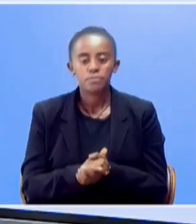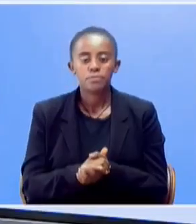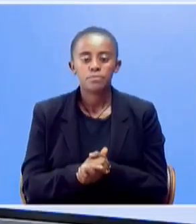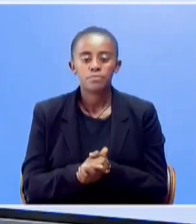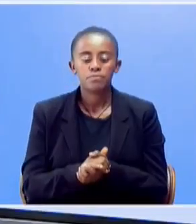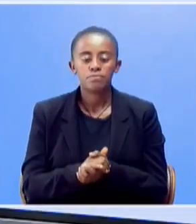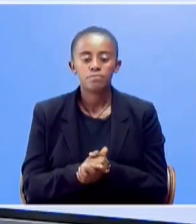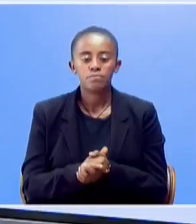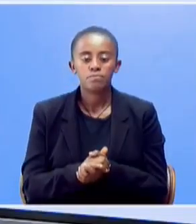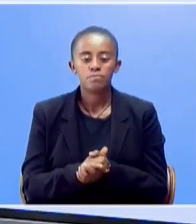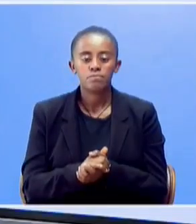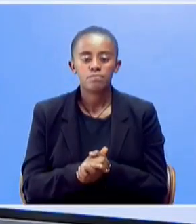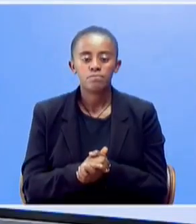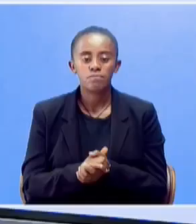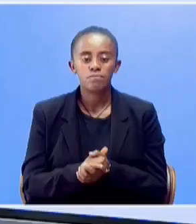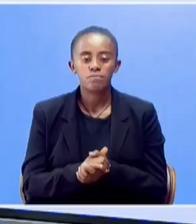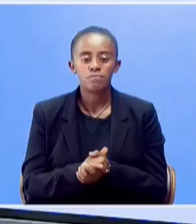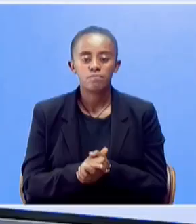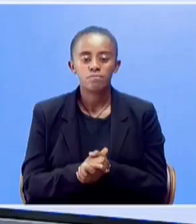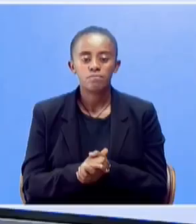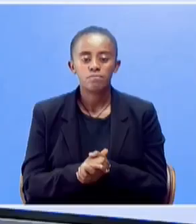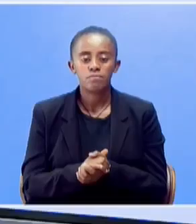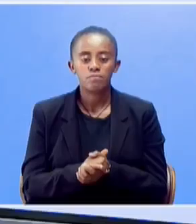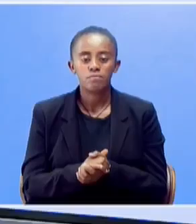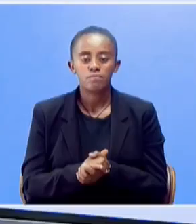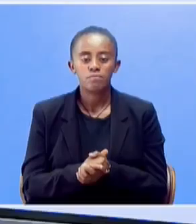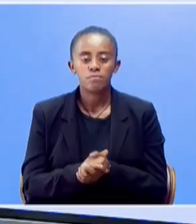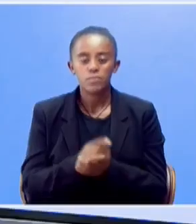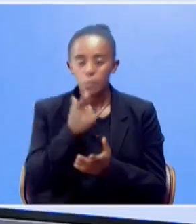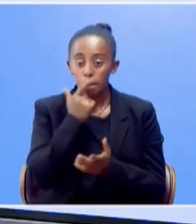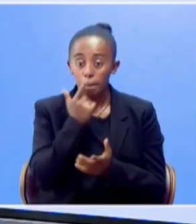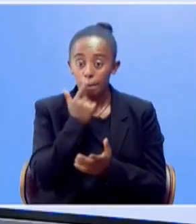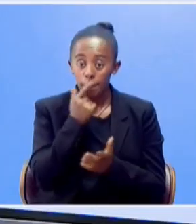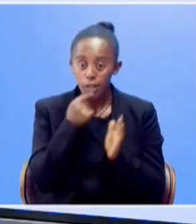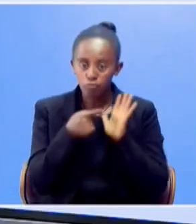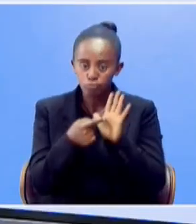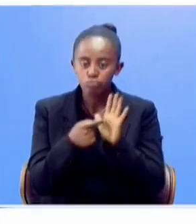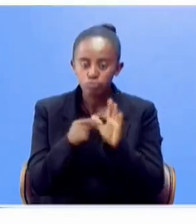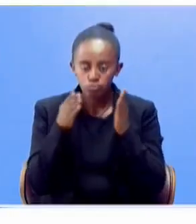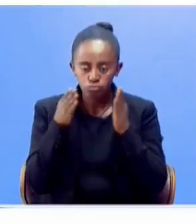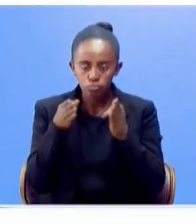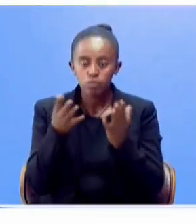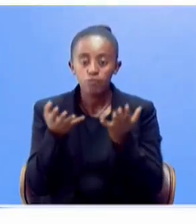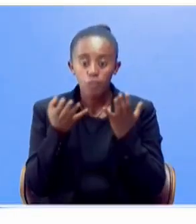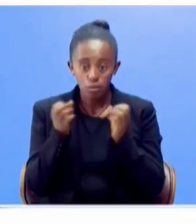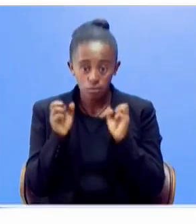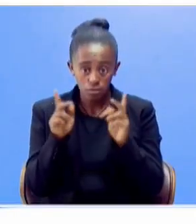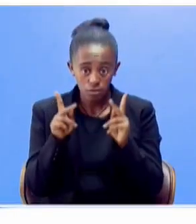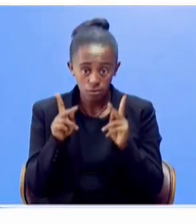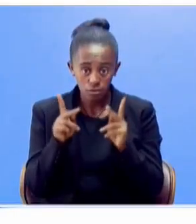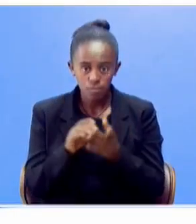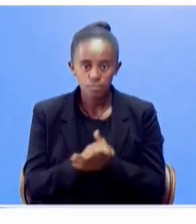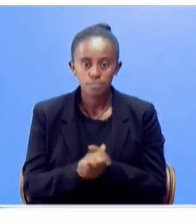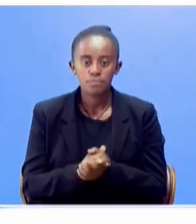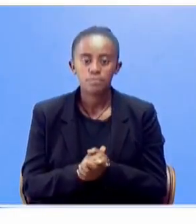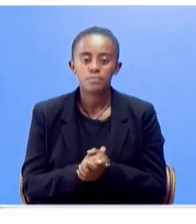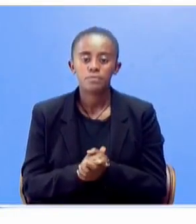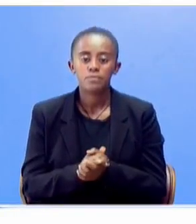Let me write it with a red pen because I want you to focus, all right? Learn. You say what?